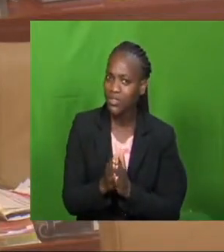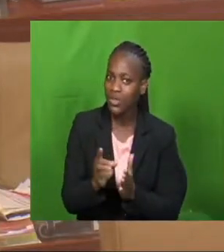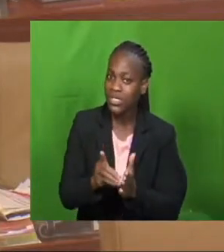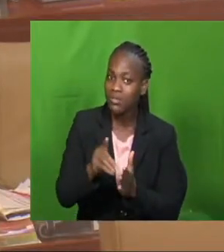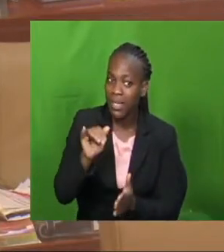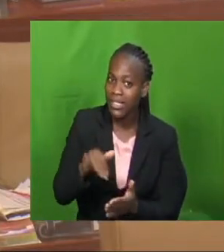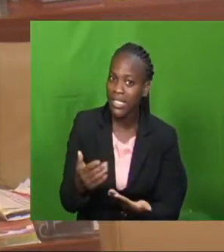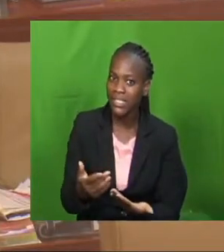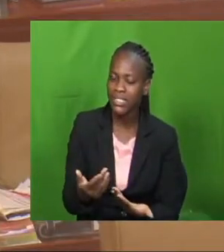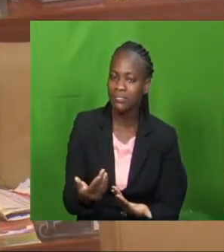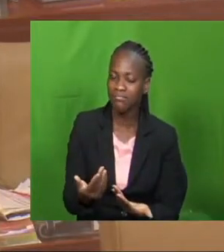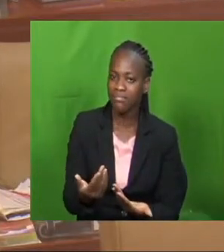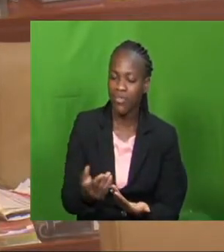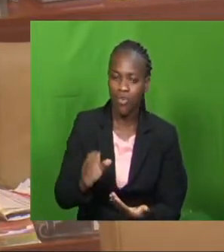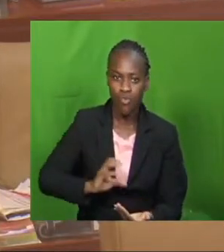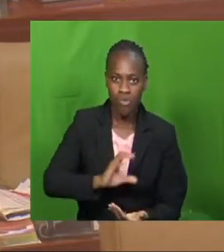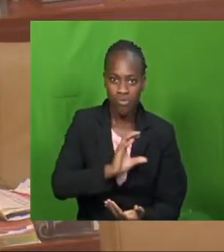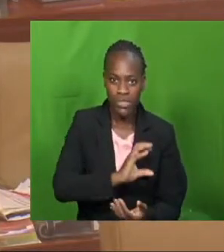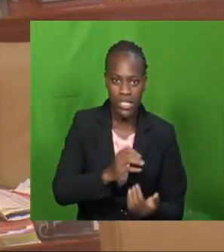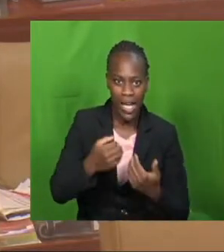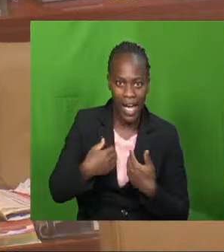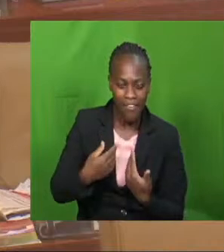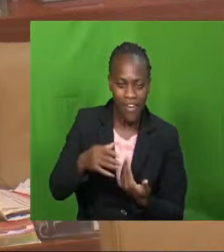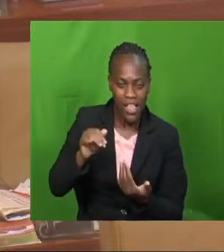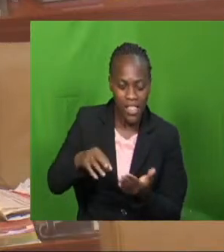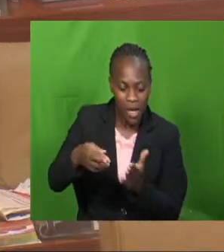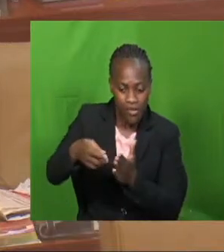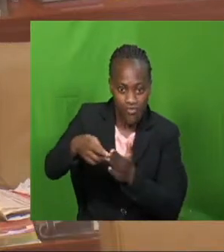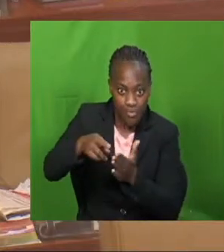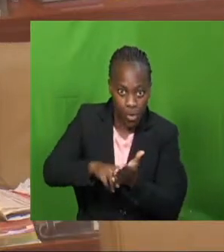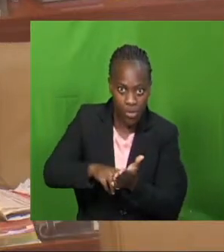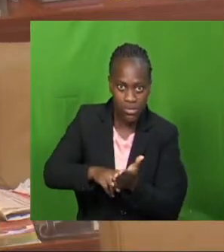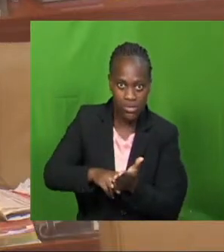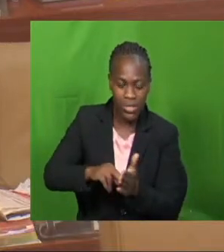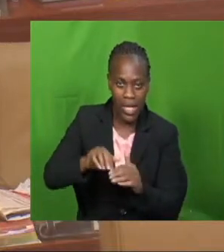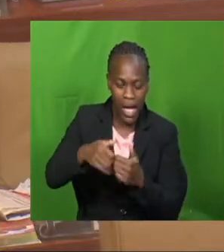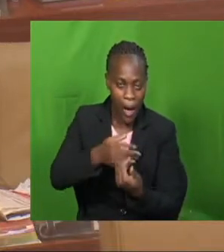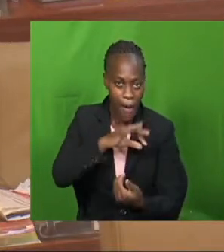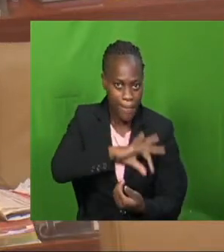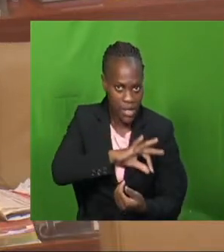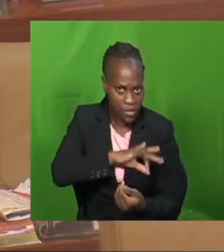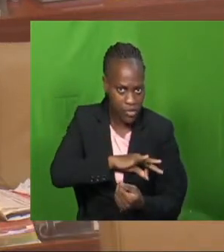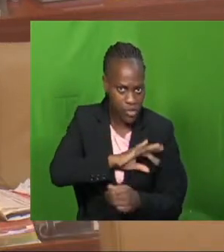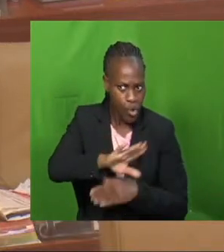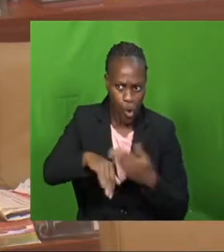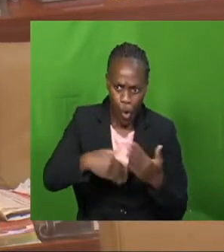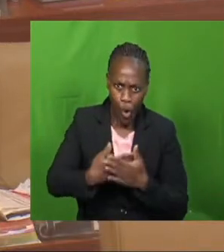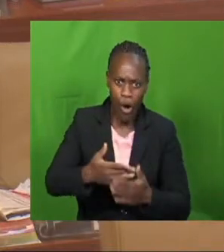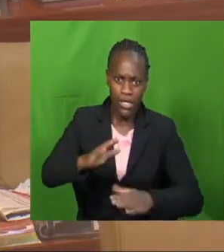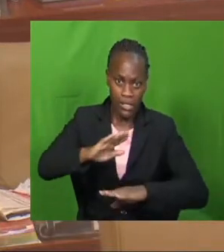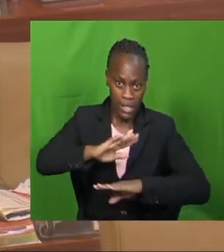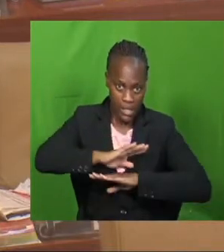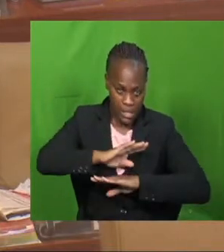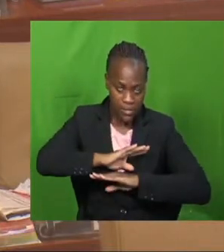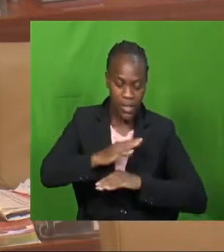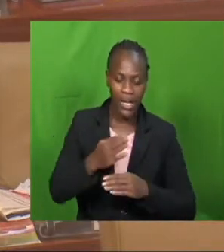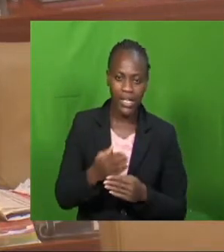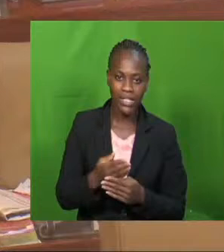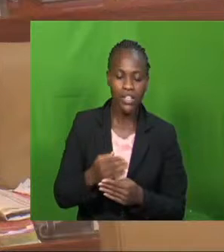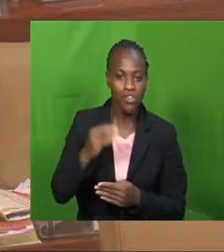audits, and to ensure that we are all comfortable that the proper thing is going to be